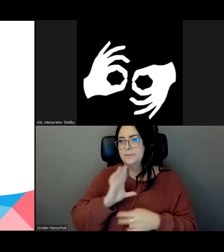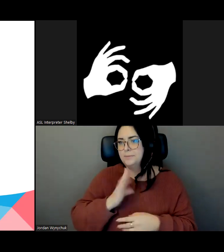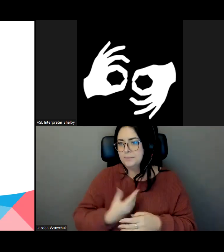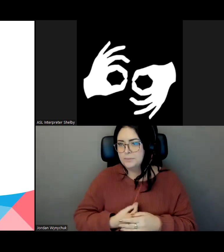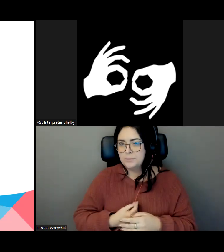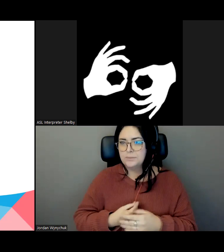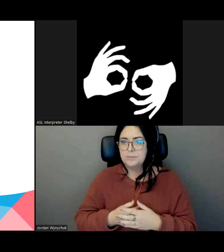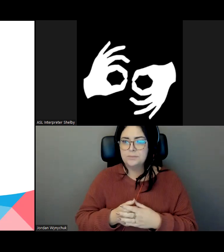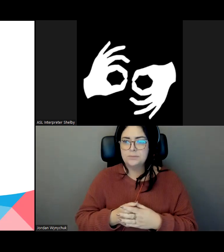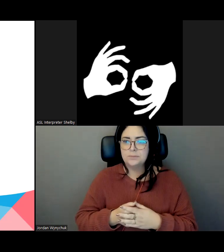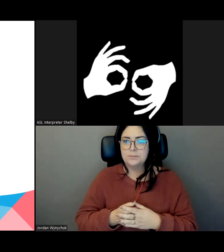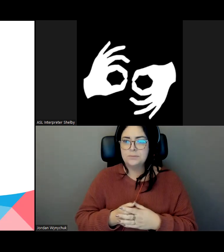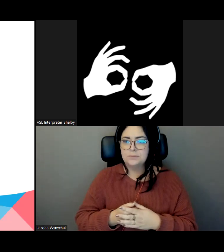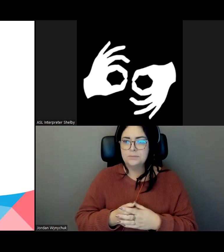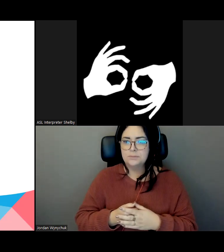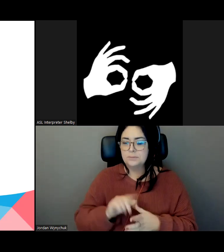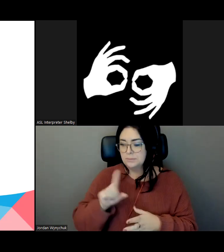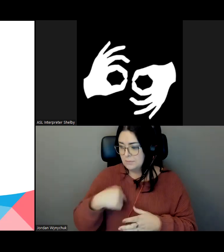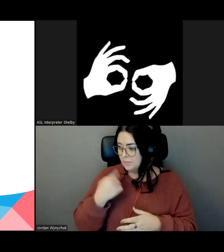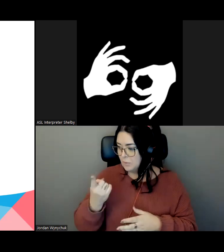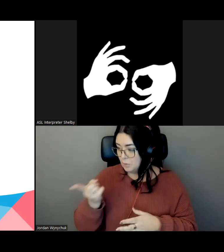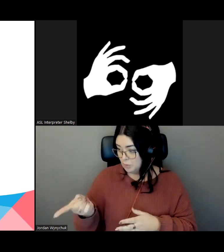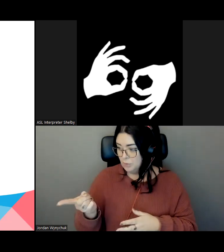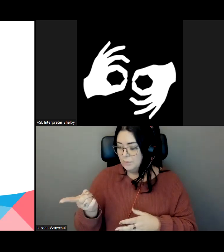may be, and they say, I've only told you,